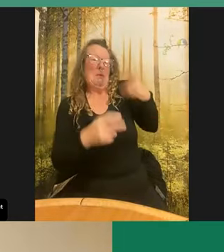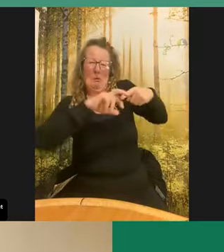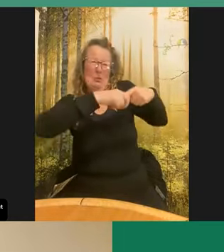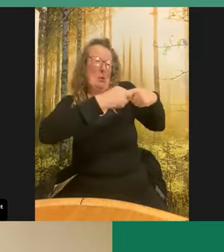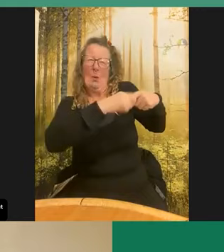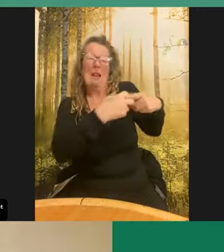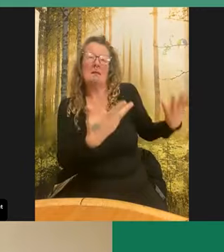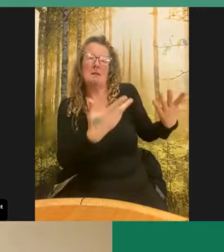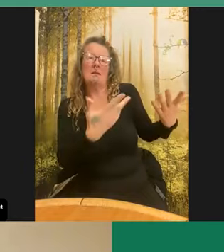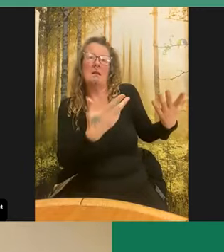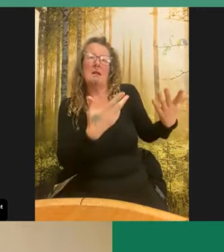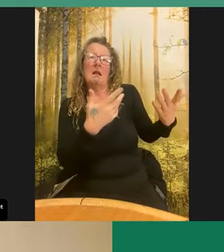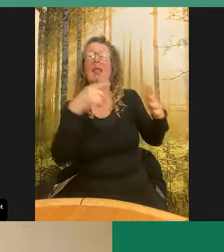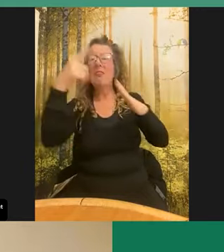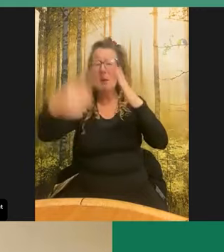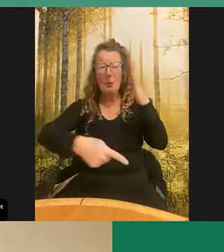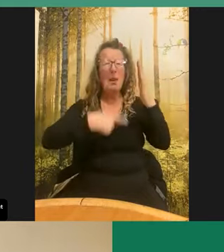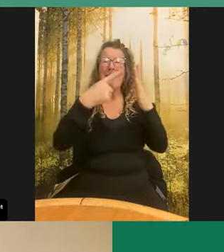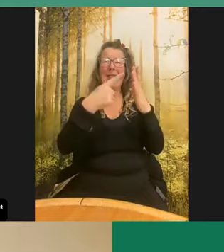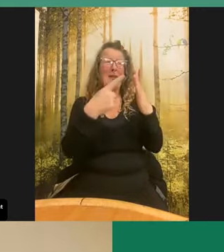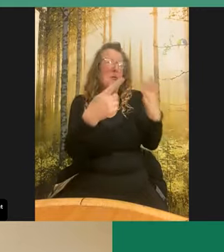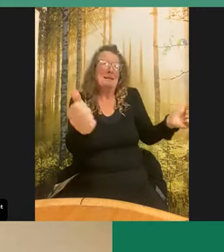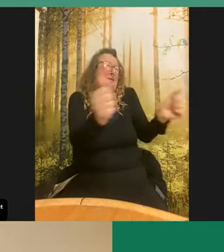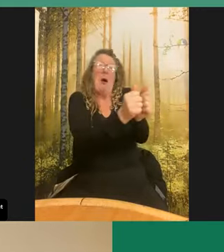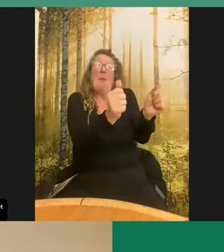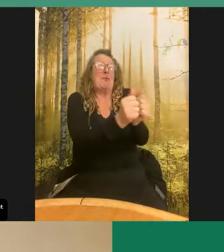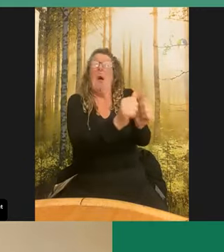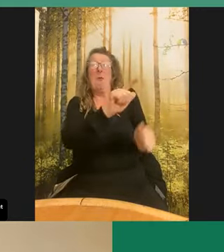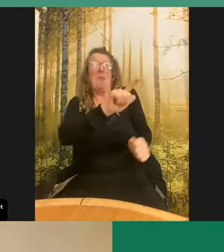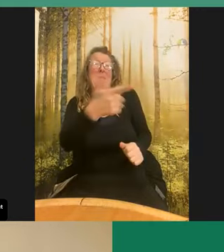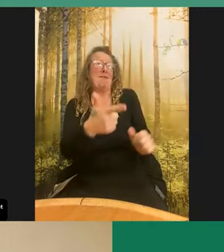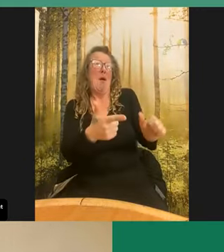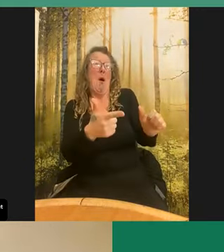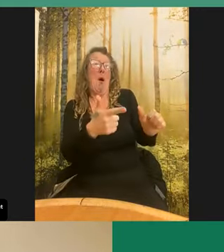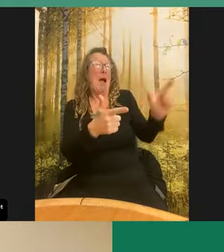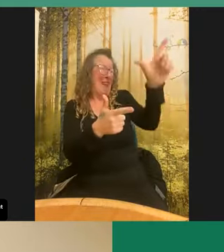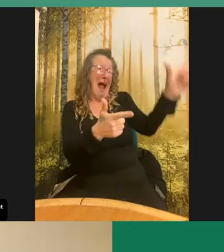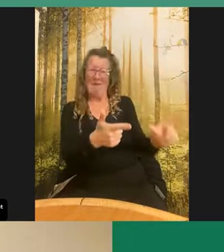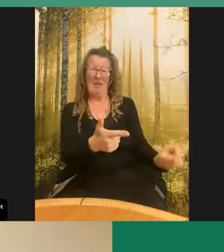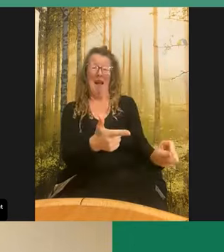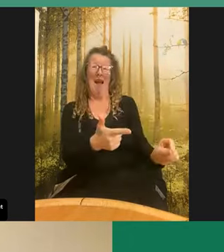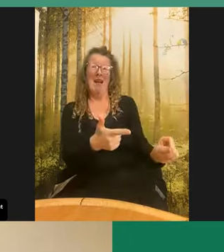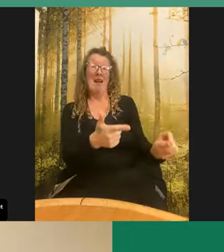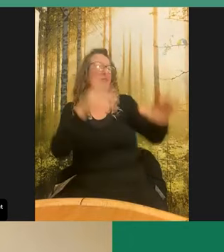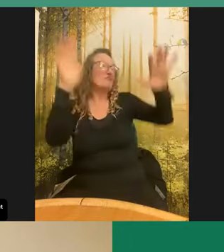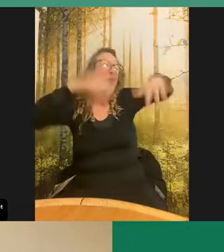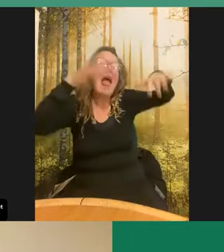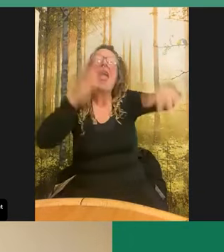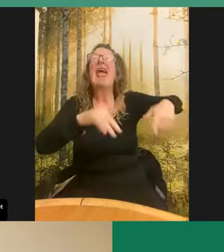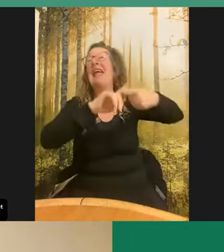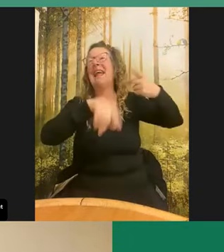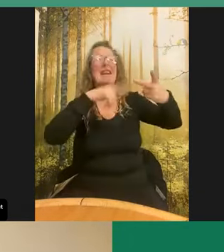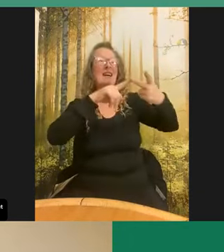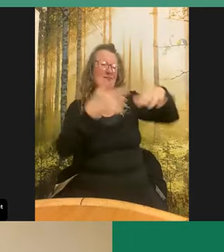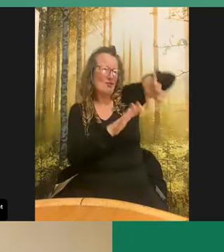tools, whereby the wheel was really inappropriate for the continent because of the way rain is, and it